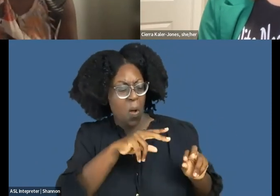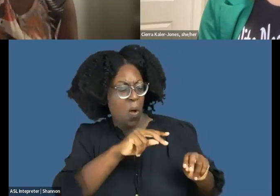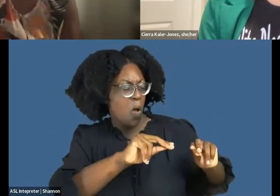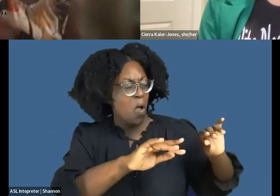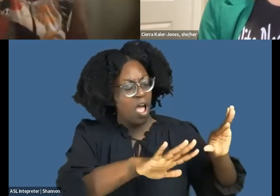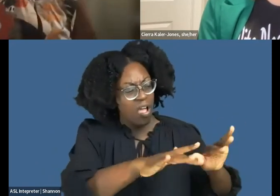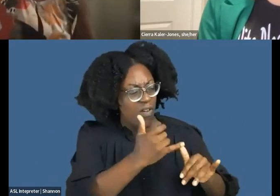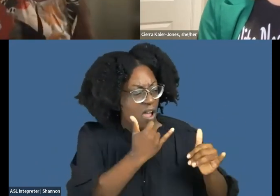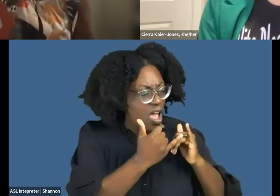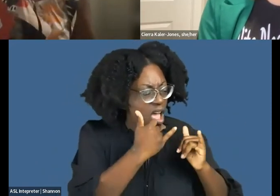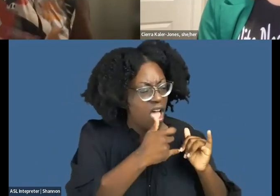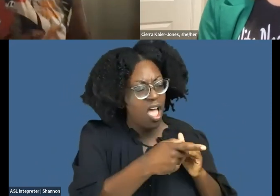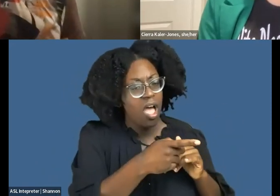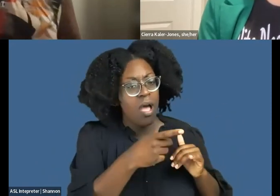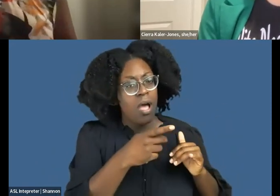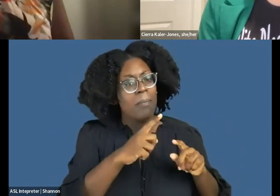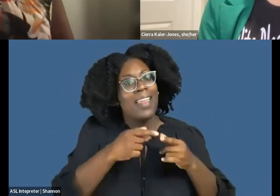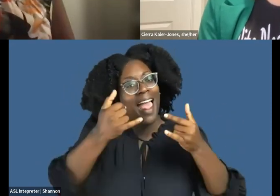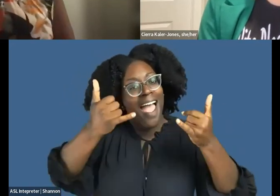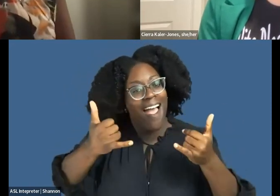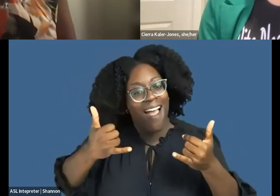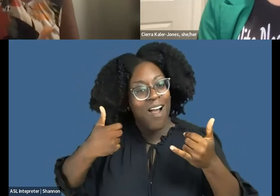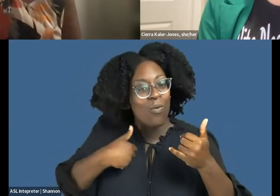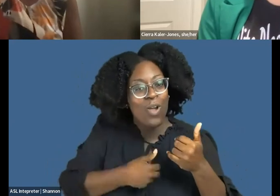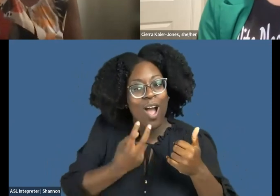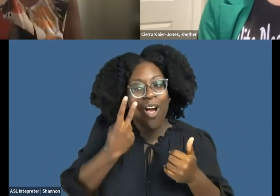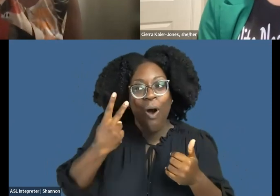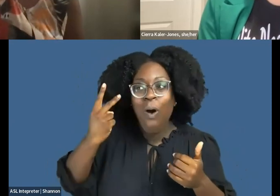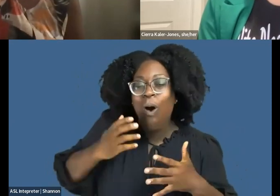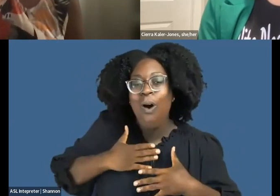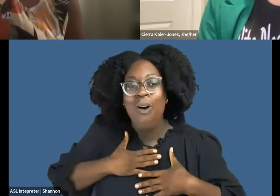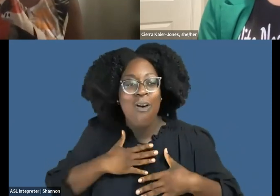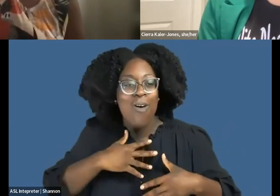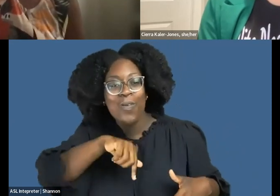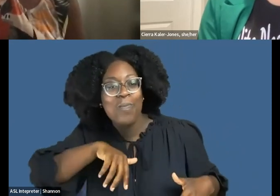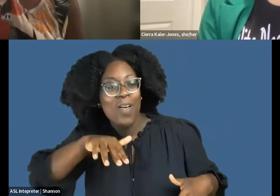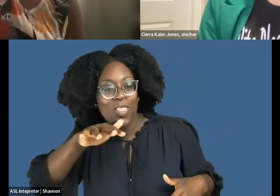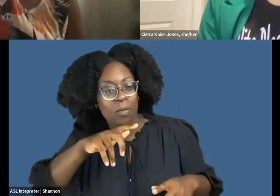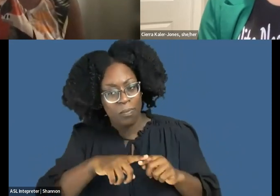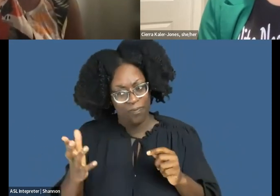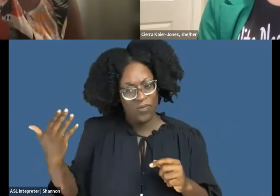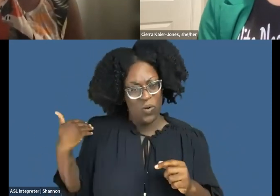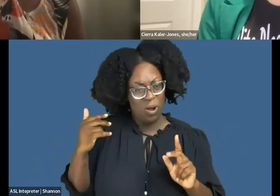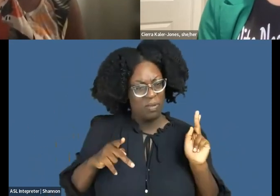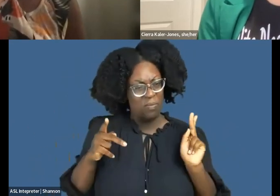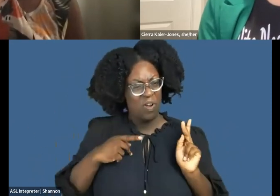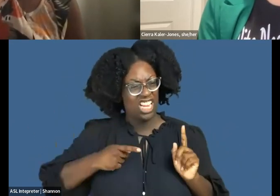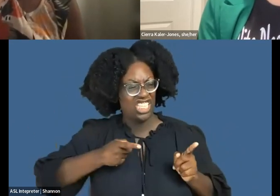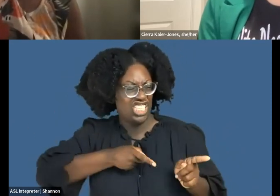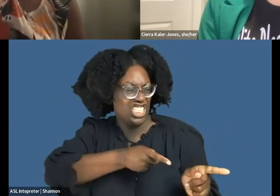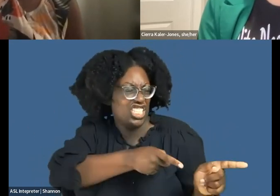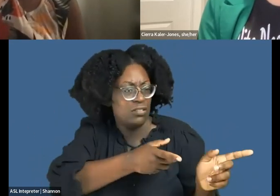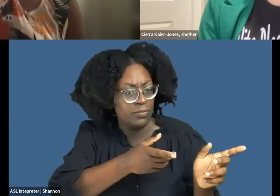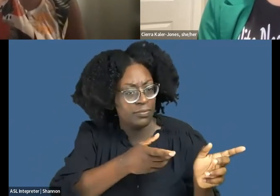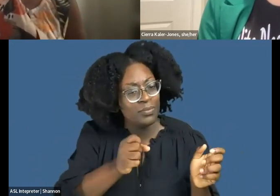now being heralded, right? And getting biographies written about her. That's one. Two, I think